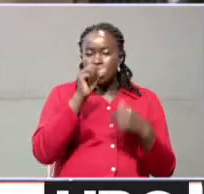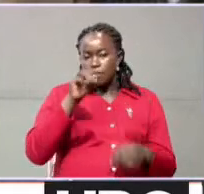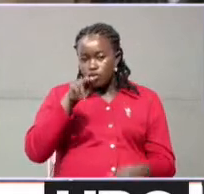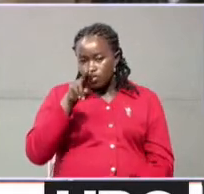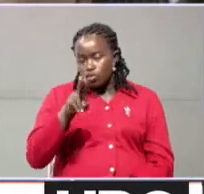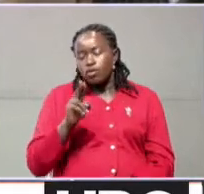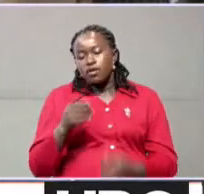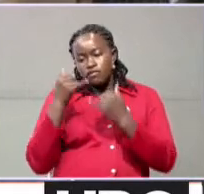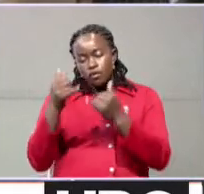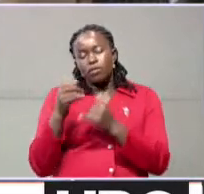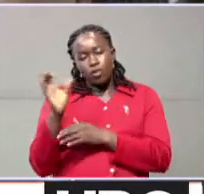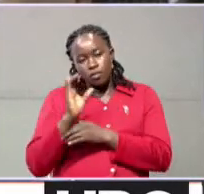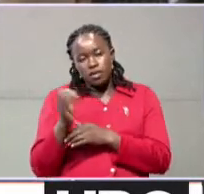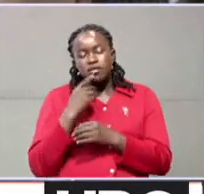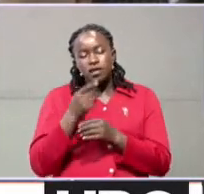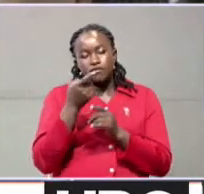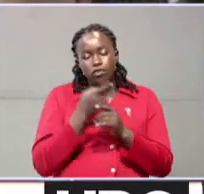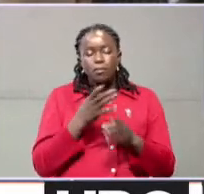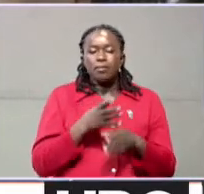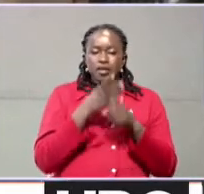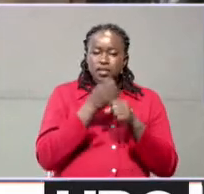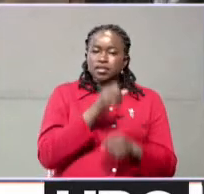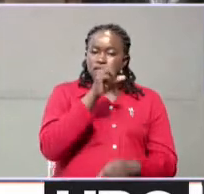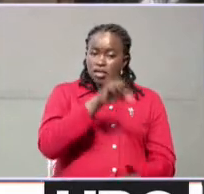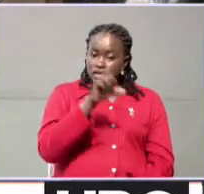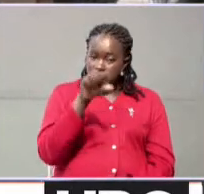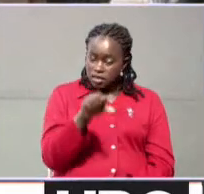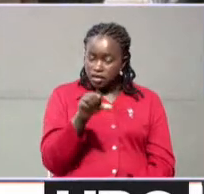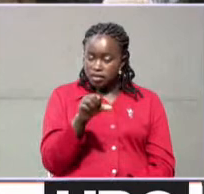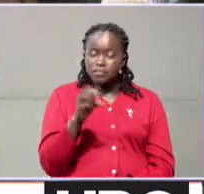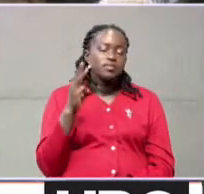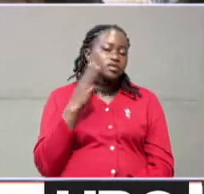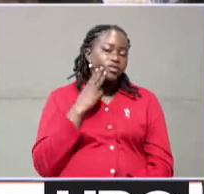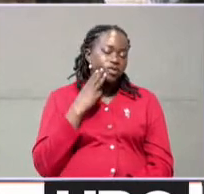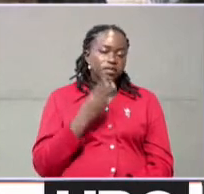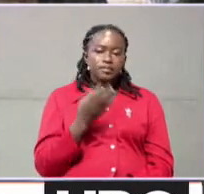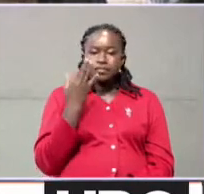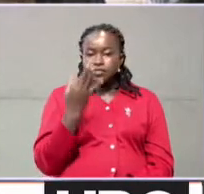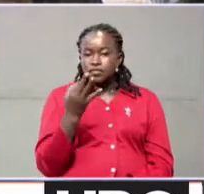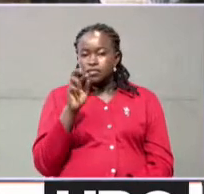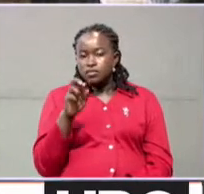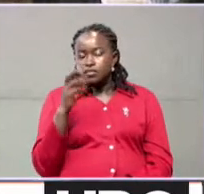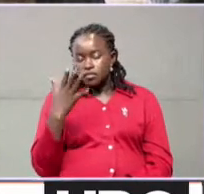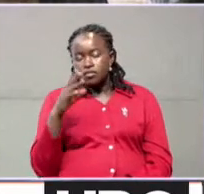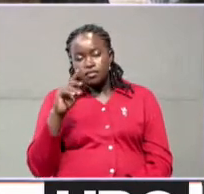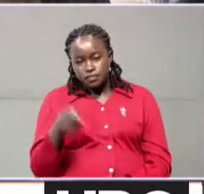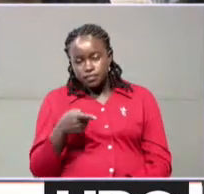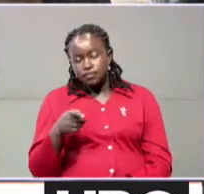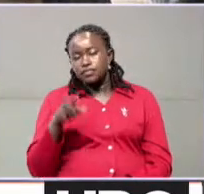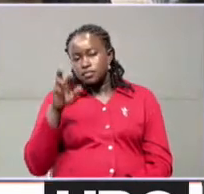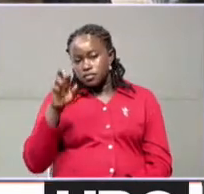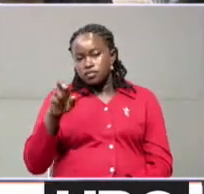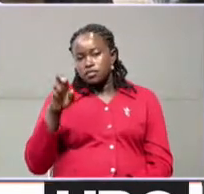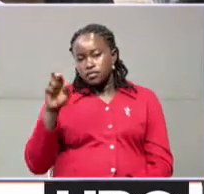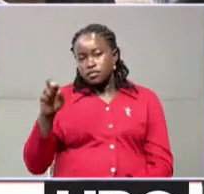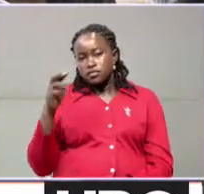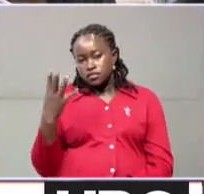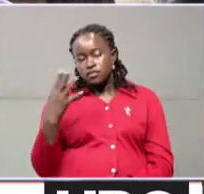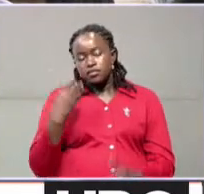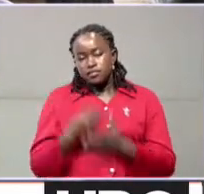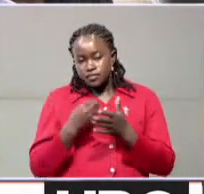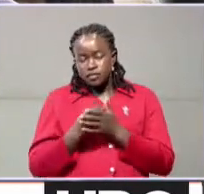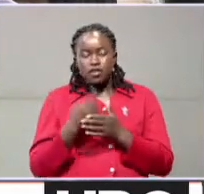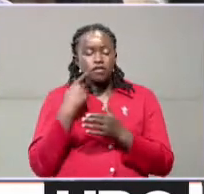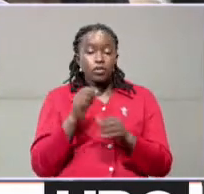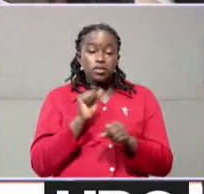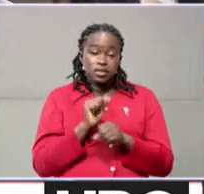committee that out of the budgeted 99 million 385 8884 ceilings